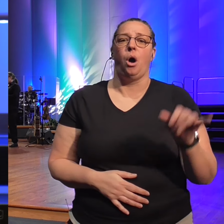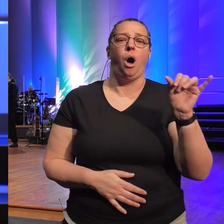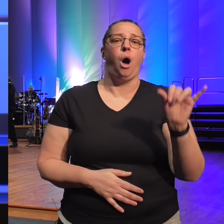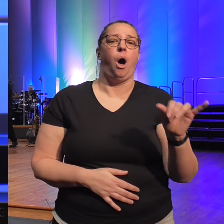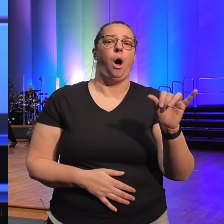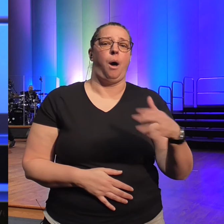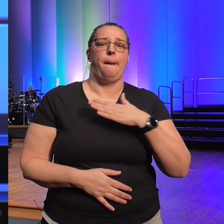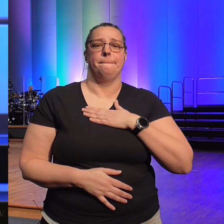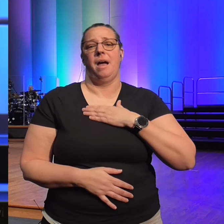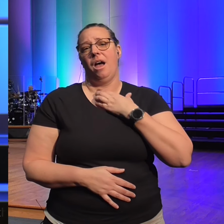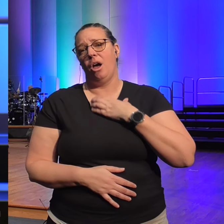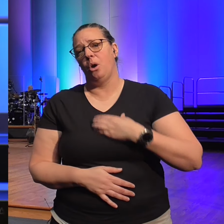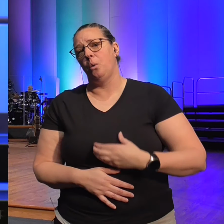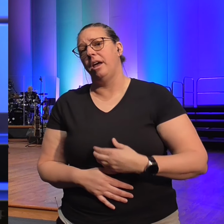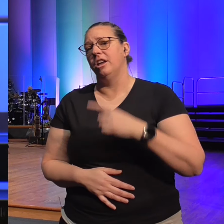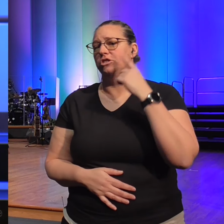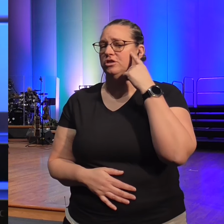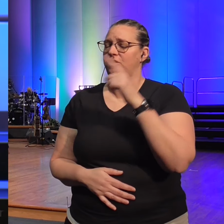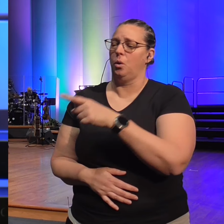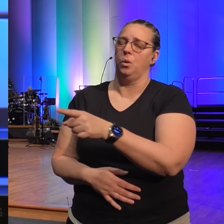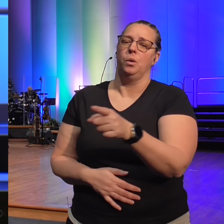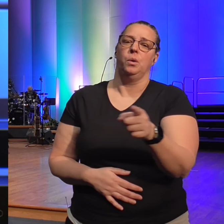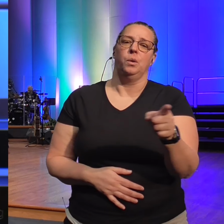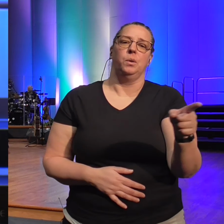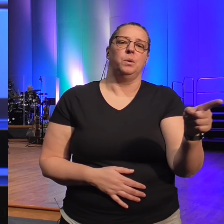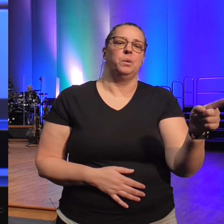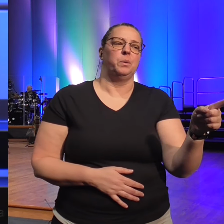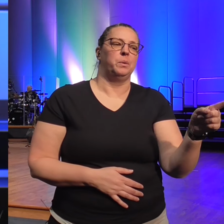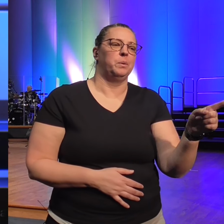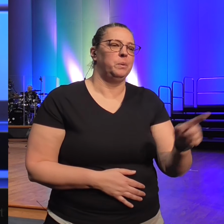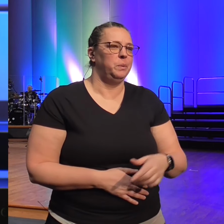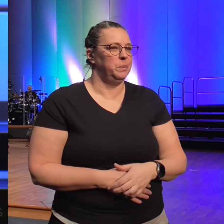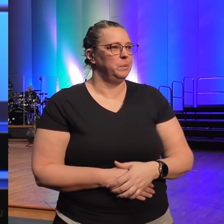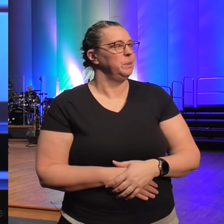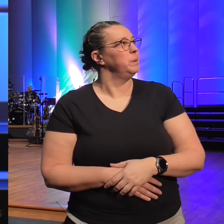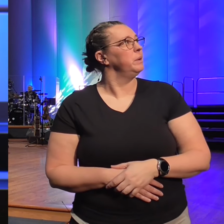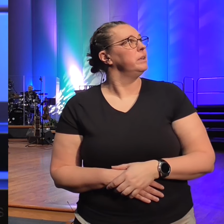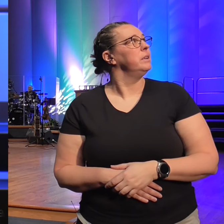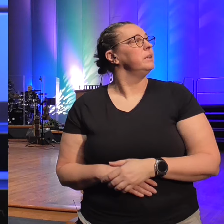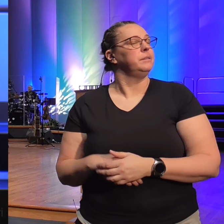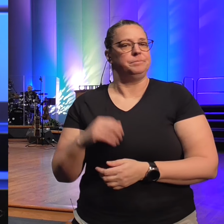Oh, this is my will.